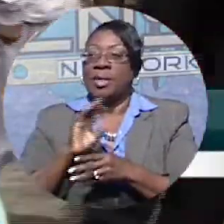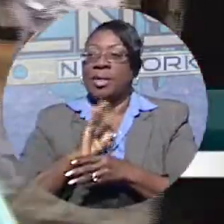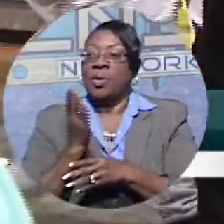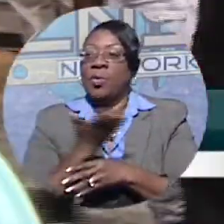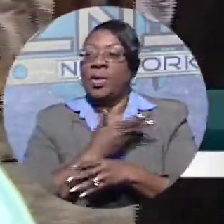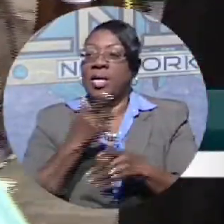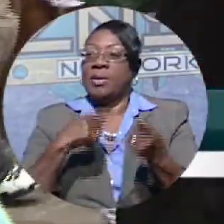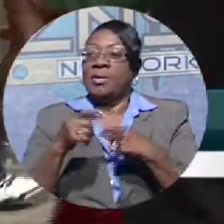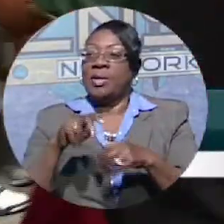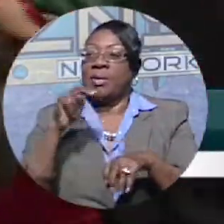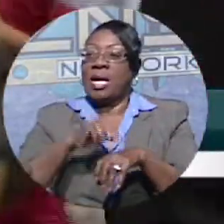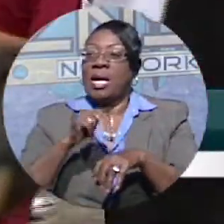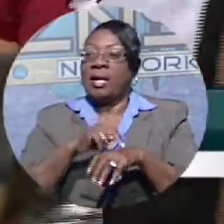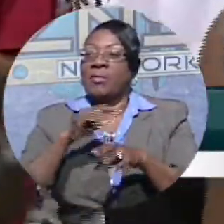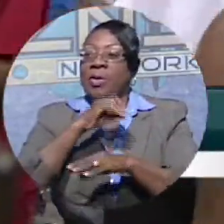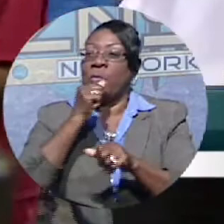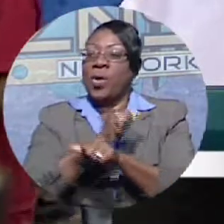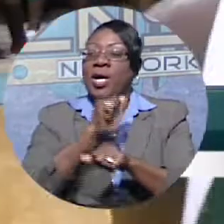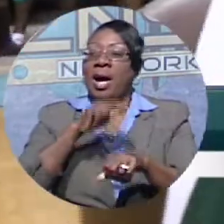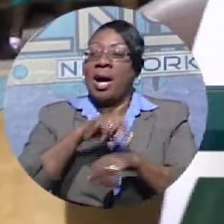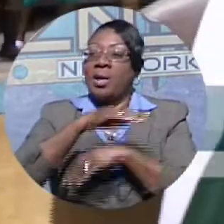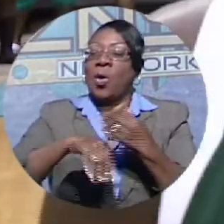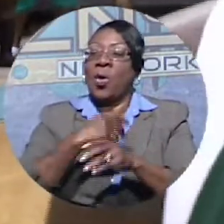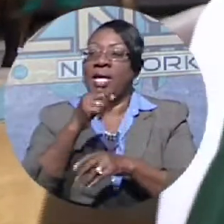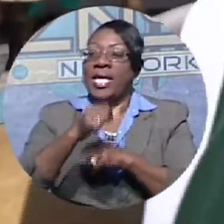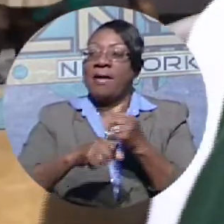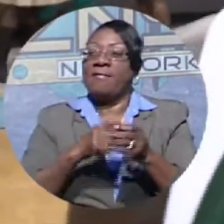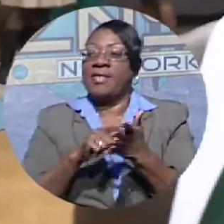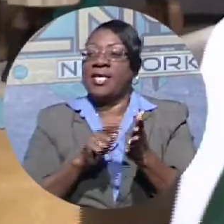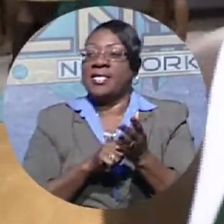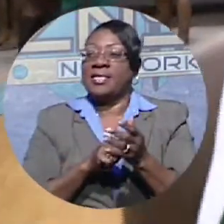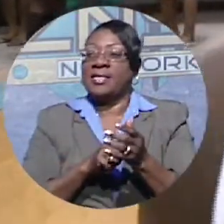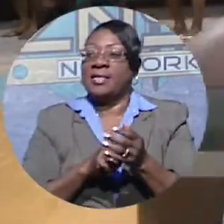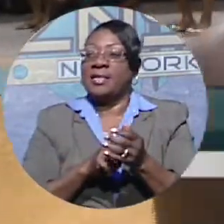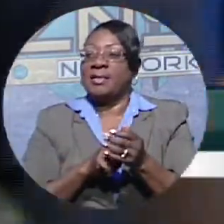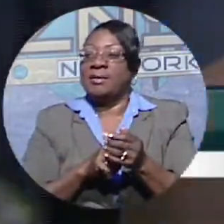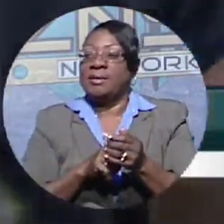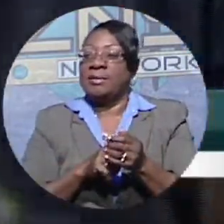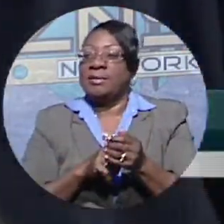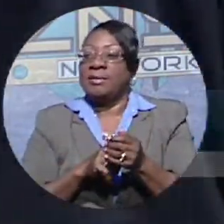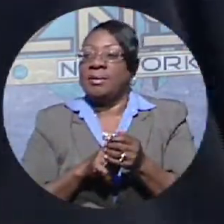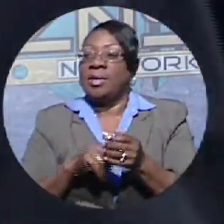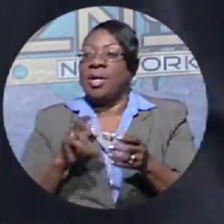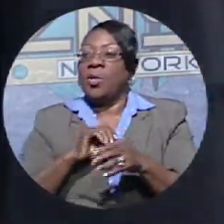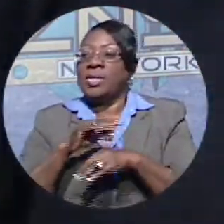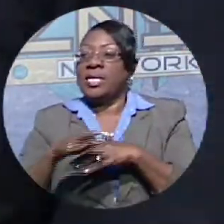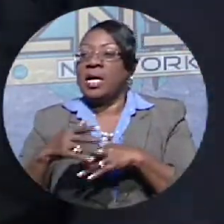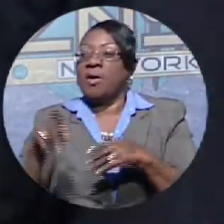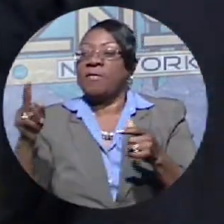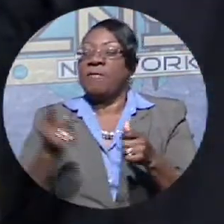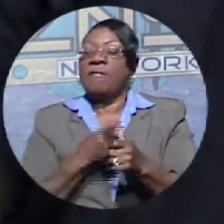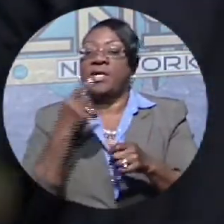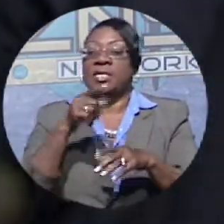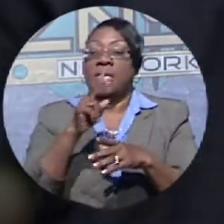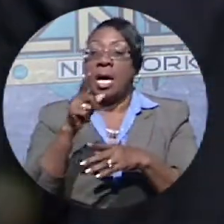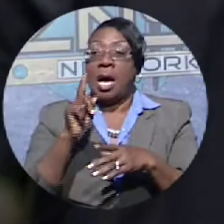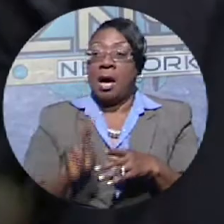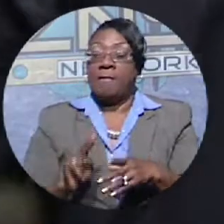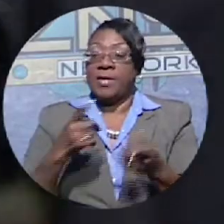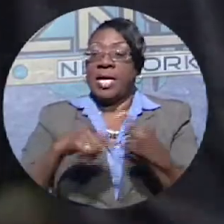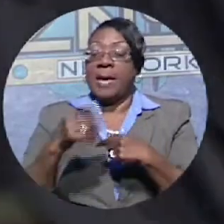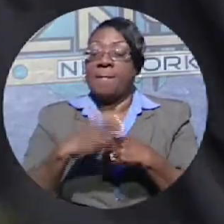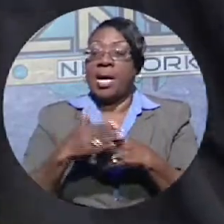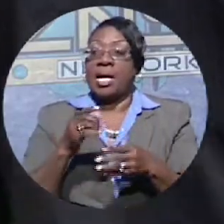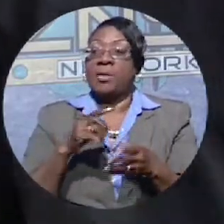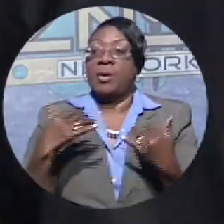beat them. We work hard all year for this. This is what we came here to do. Play hard, man. I know we had it in us. We slacked off on the first half. We came back and